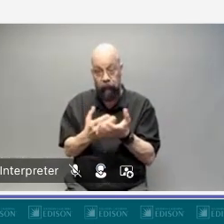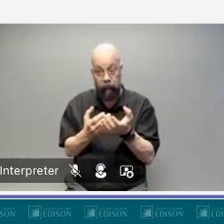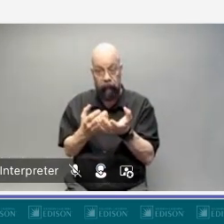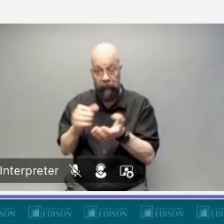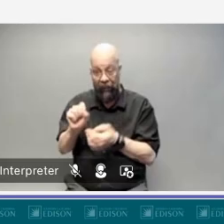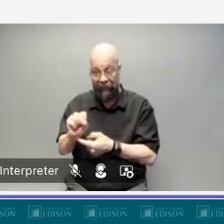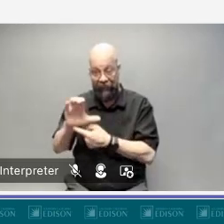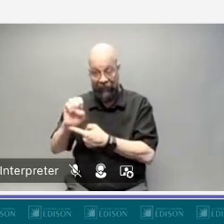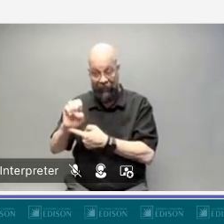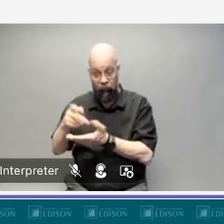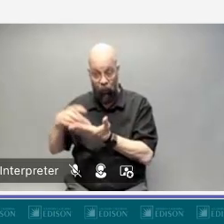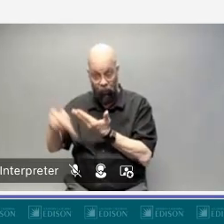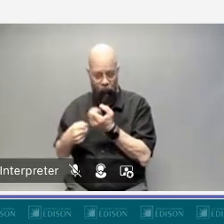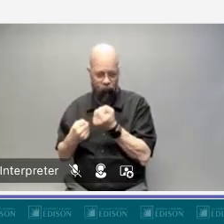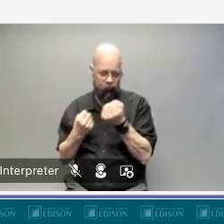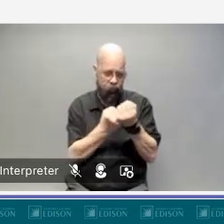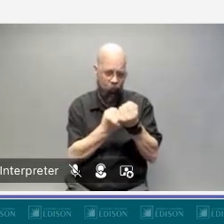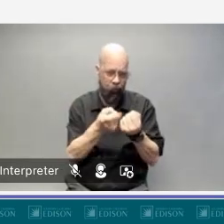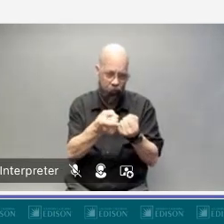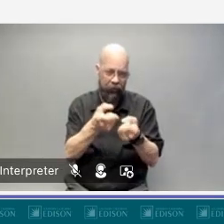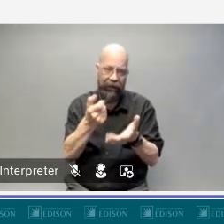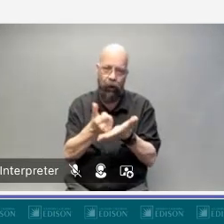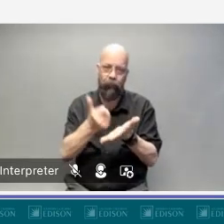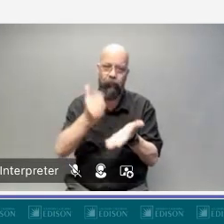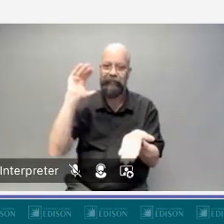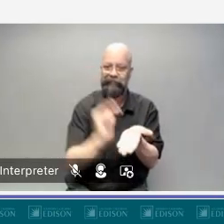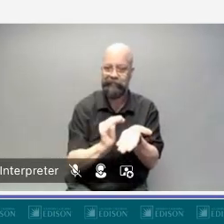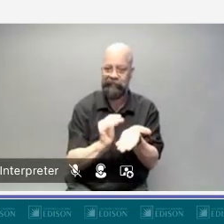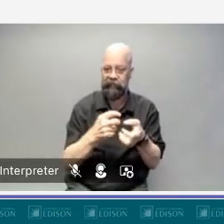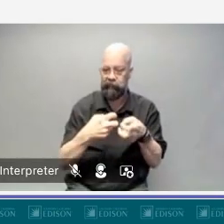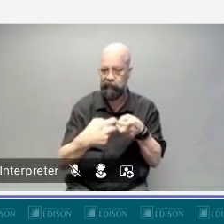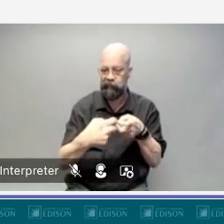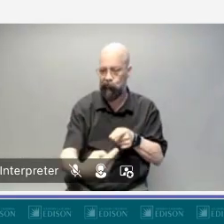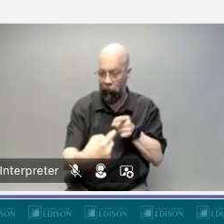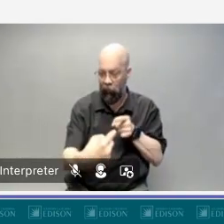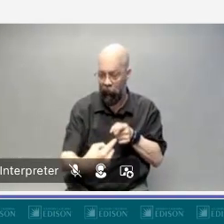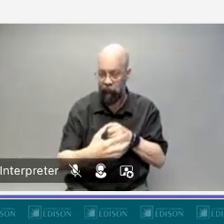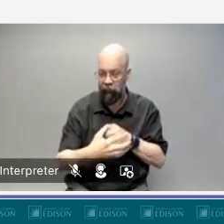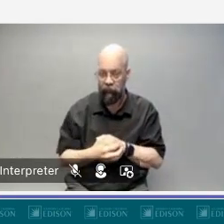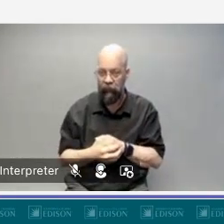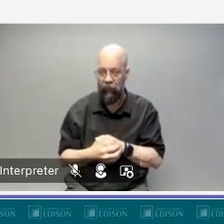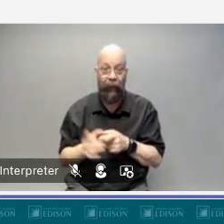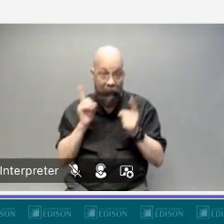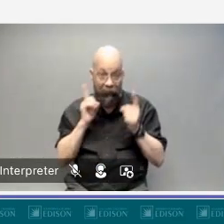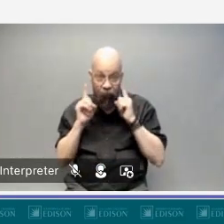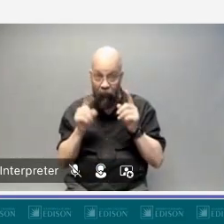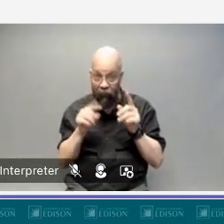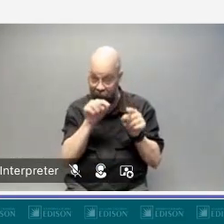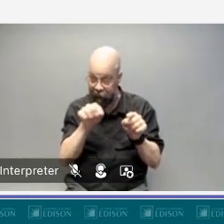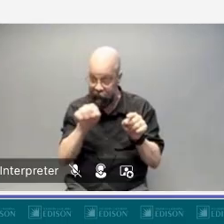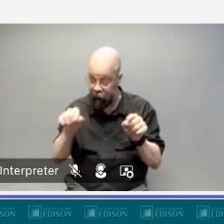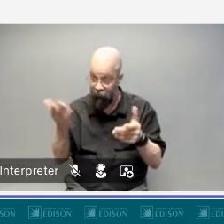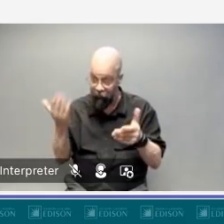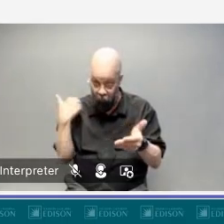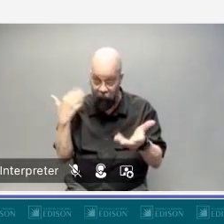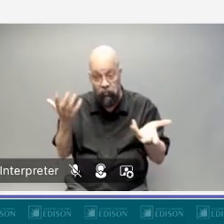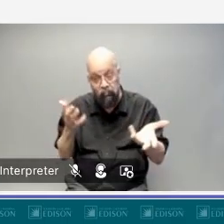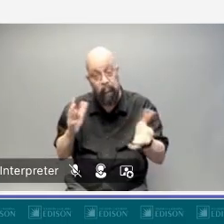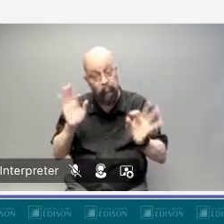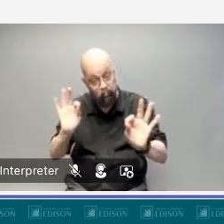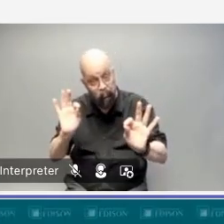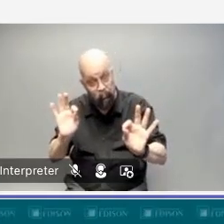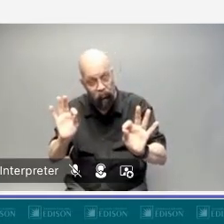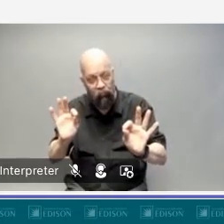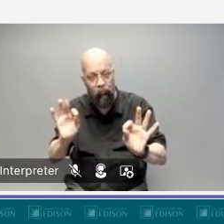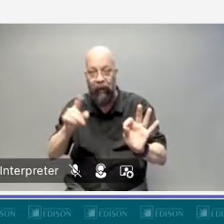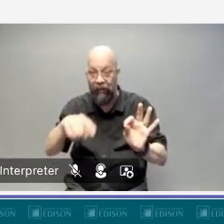PSPS. I'm sure some of you have heard about these programs before, and that's great, but we do want to take this opportunity to make sure that